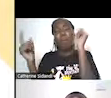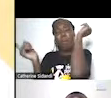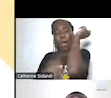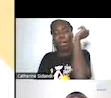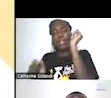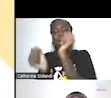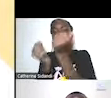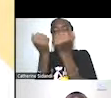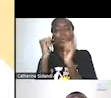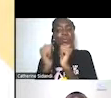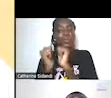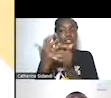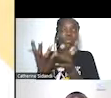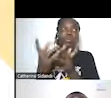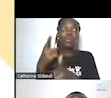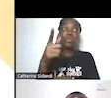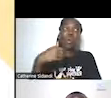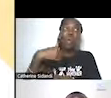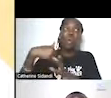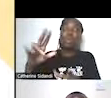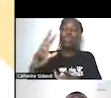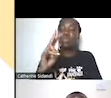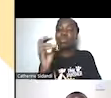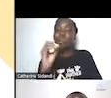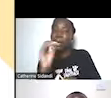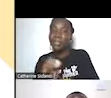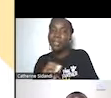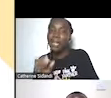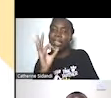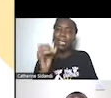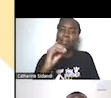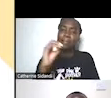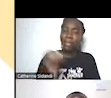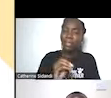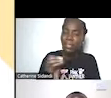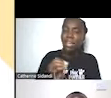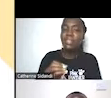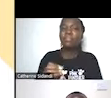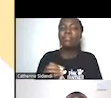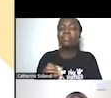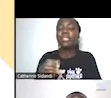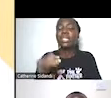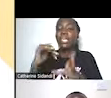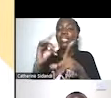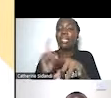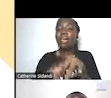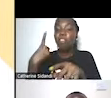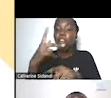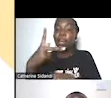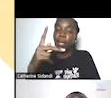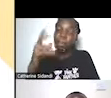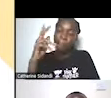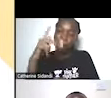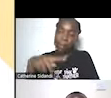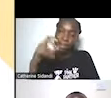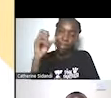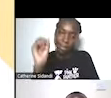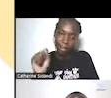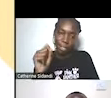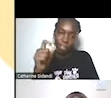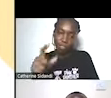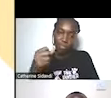by 2%, a loss by 3%? So we want to understand your problem in terms of KPIs that you've set, so that if it's about